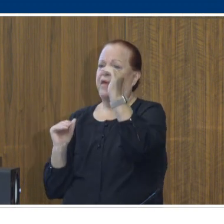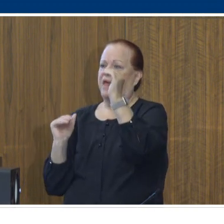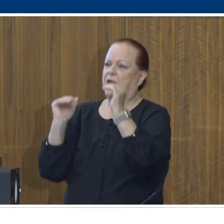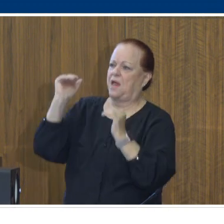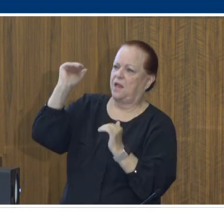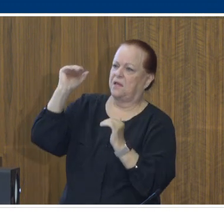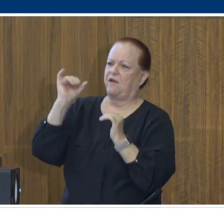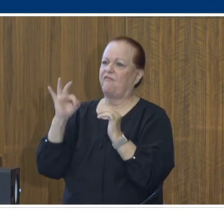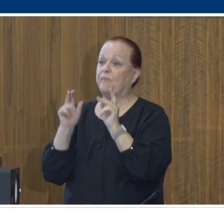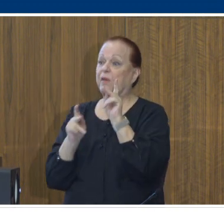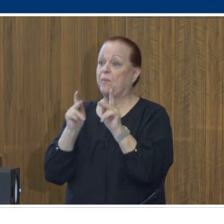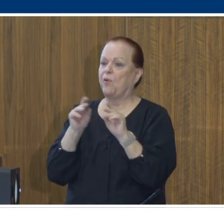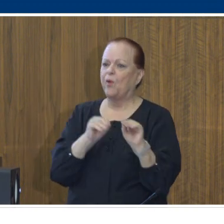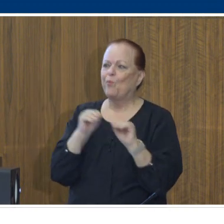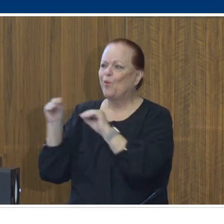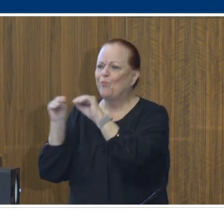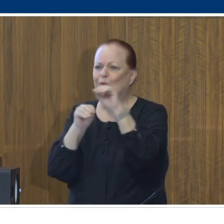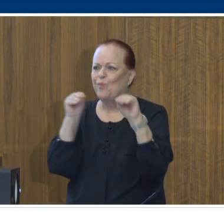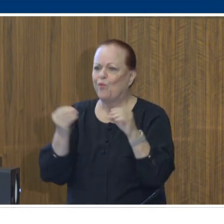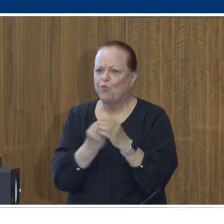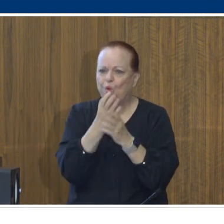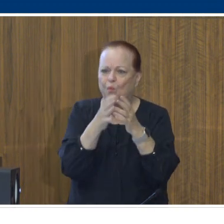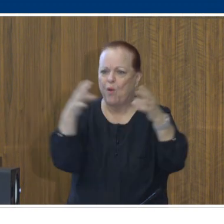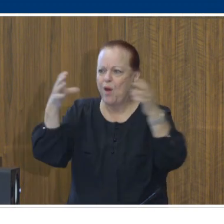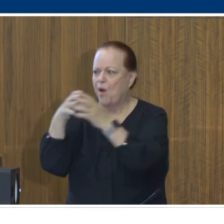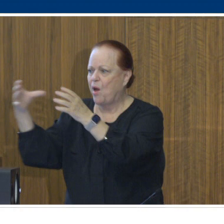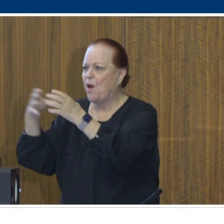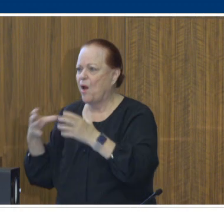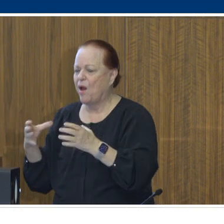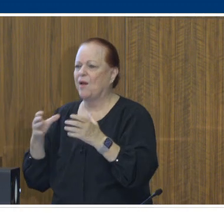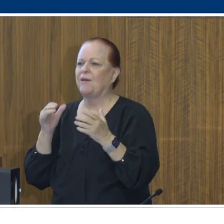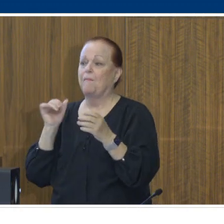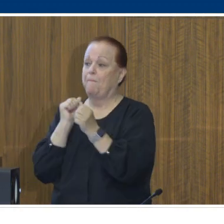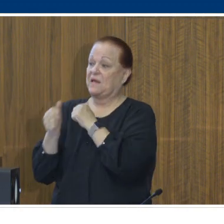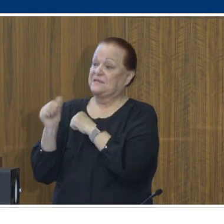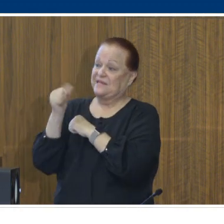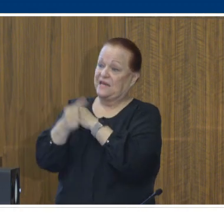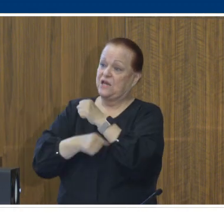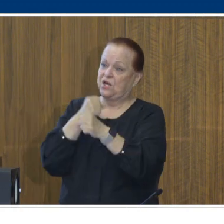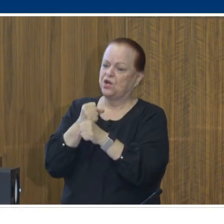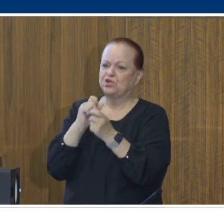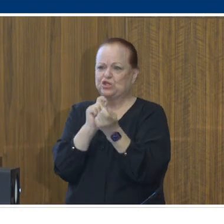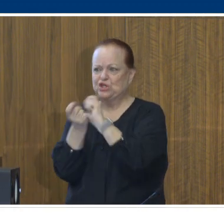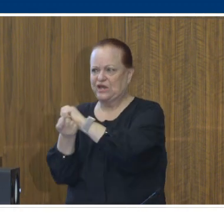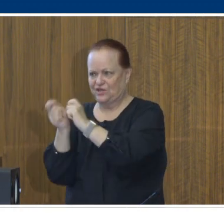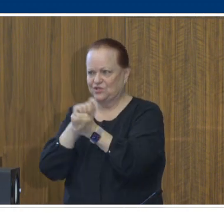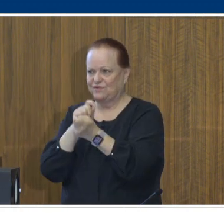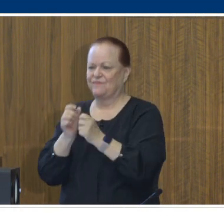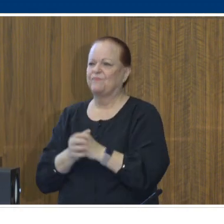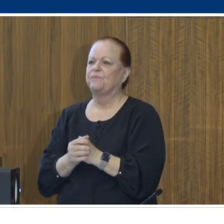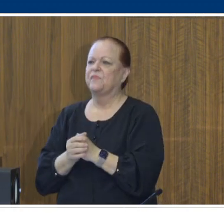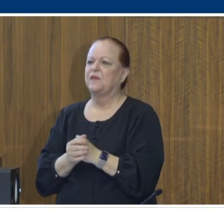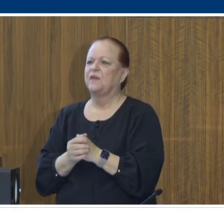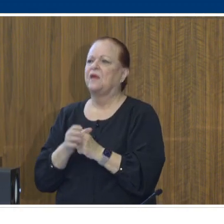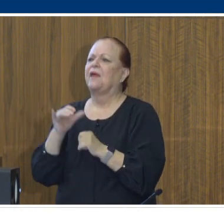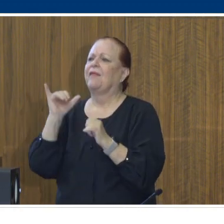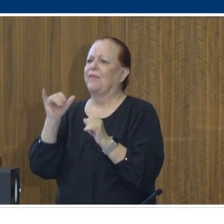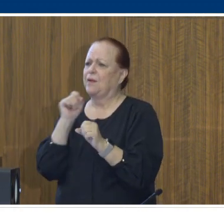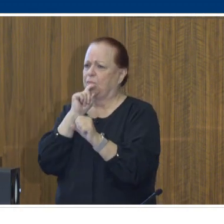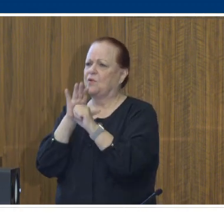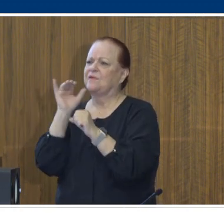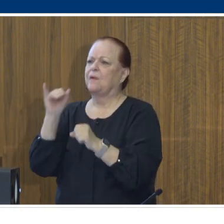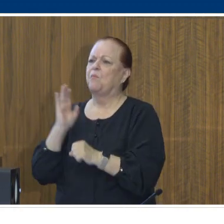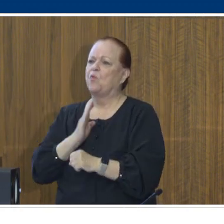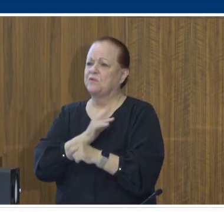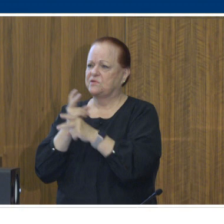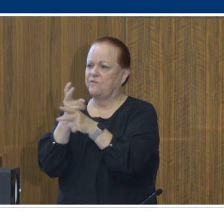not uniform throughout the county and across districts over a 10-year period. It also ensures the Board of Supervisors reflects